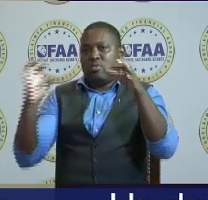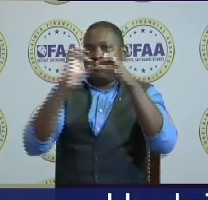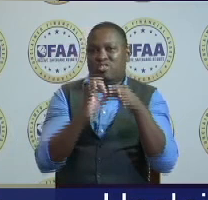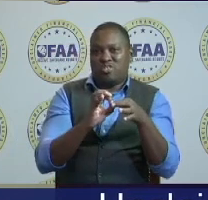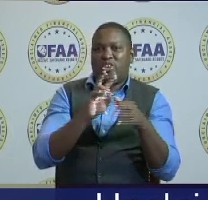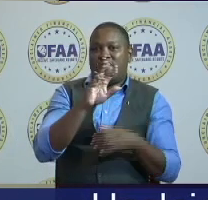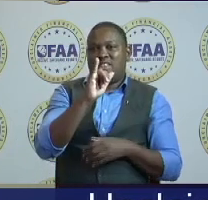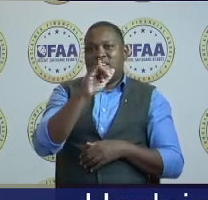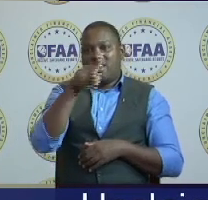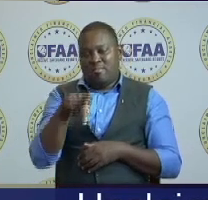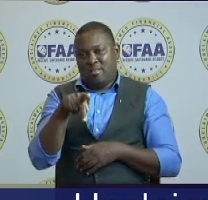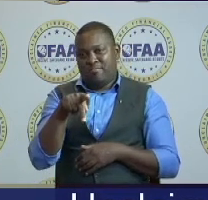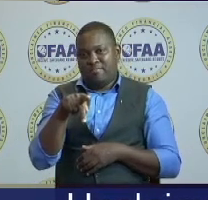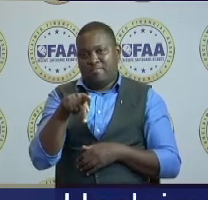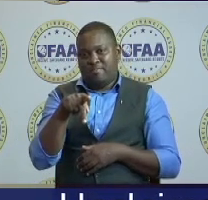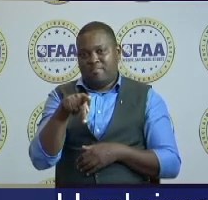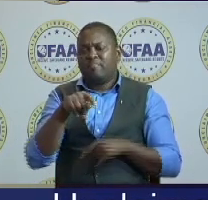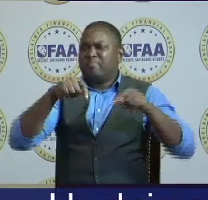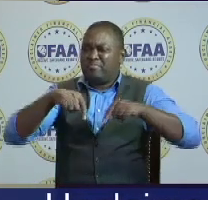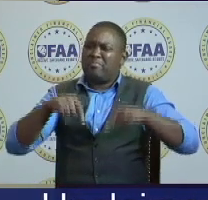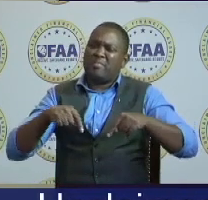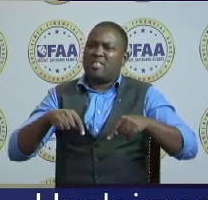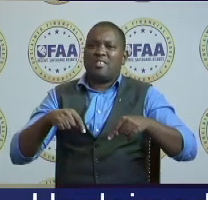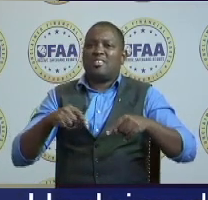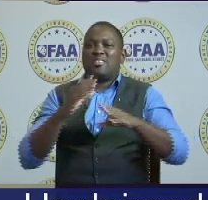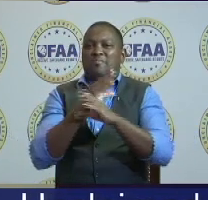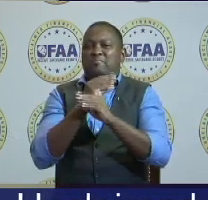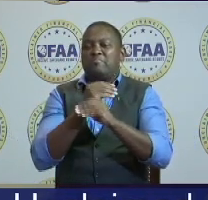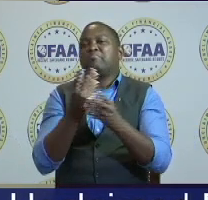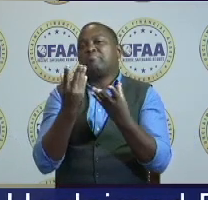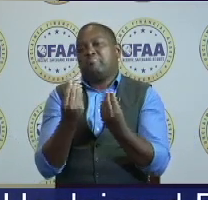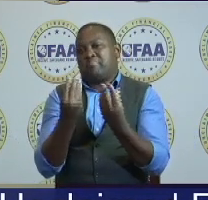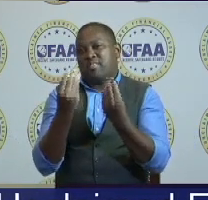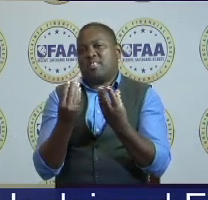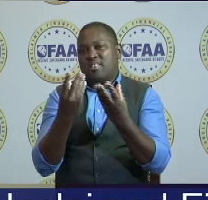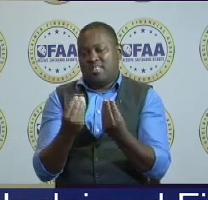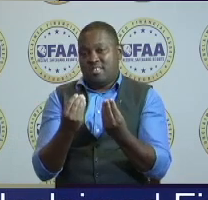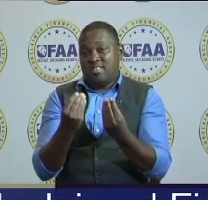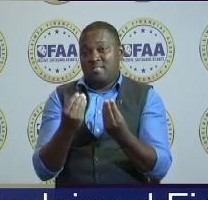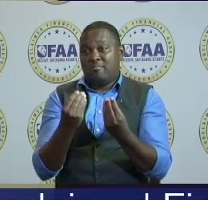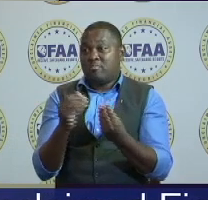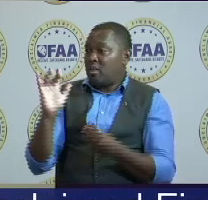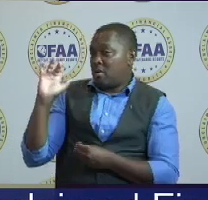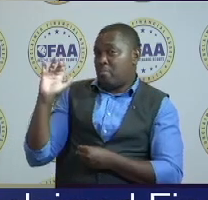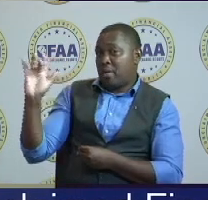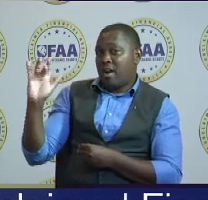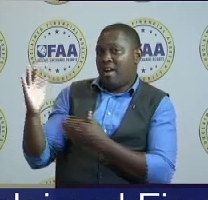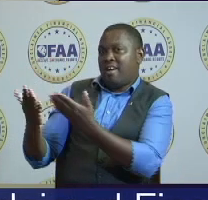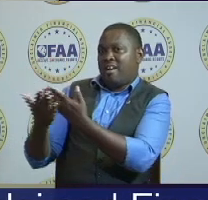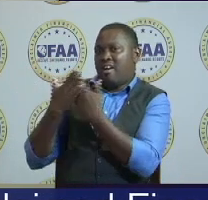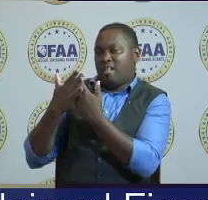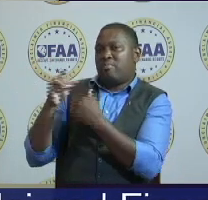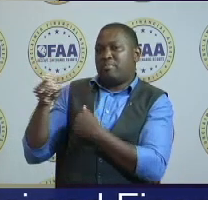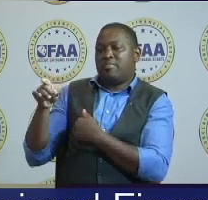the lounge and the lobby. So, I mean, this is a platform that is easily to use, but go to the help category. There will be people there to help you, or information